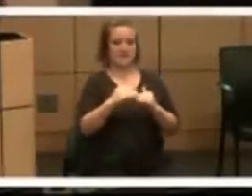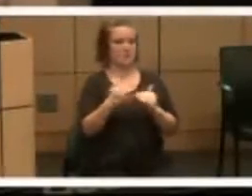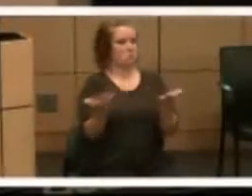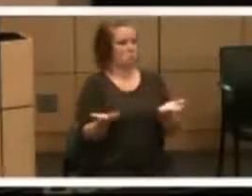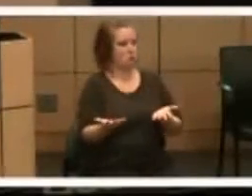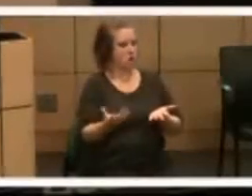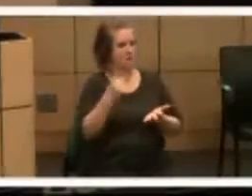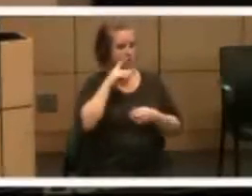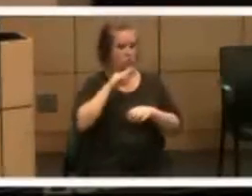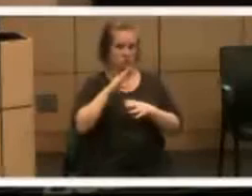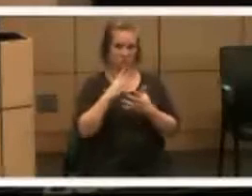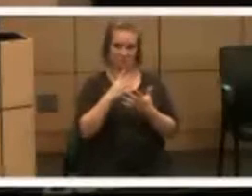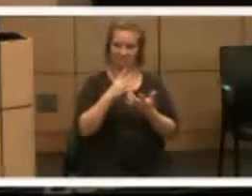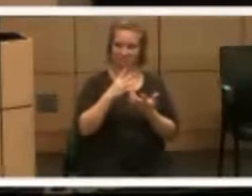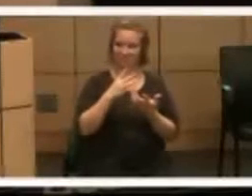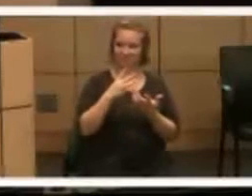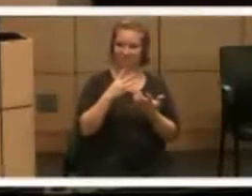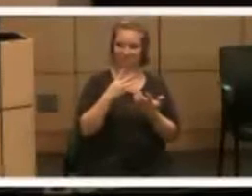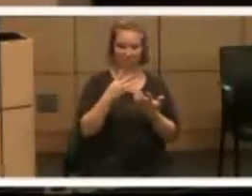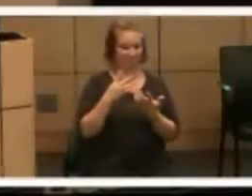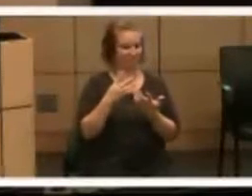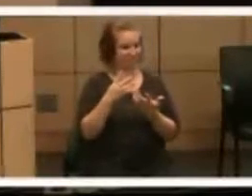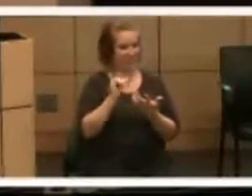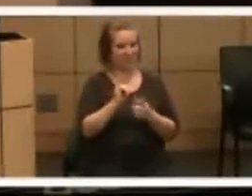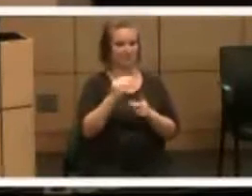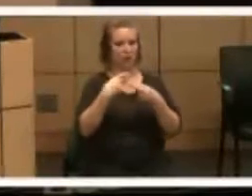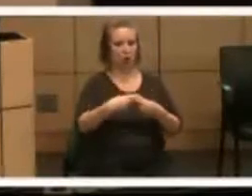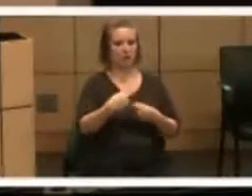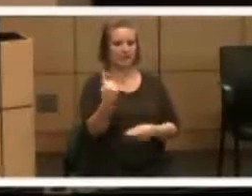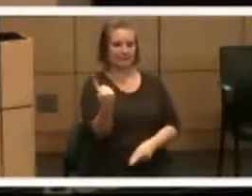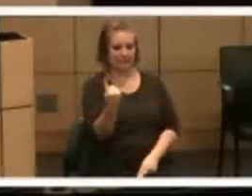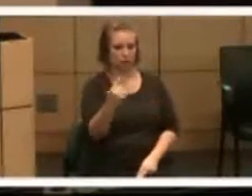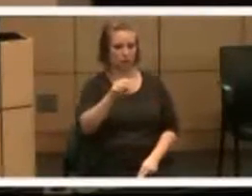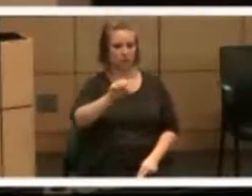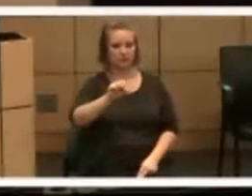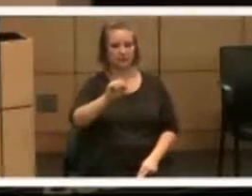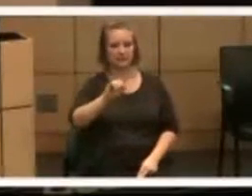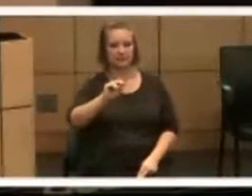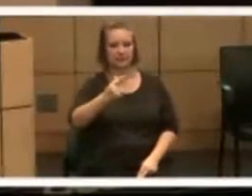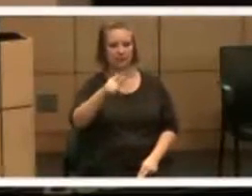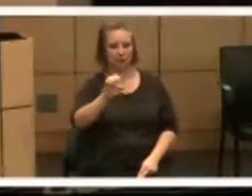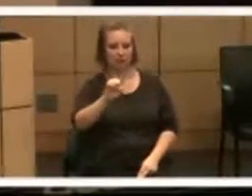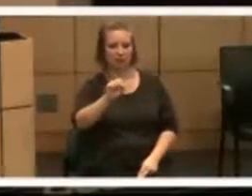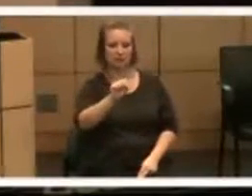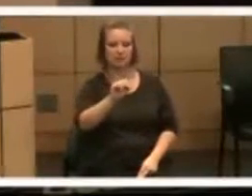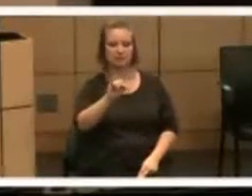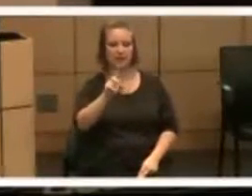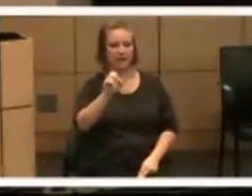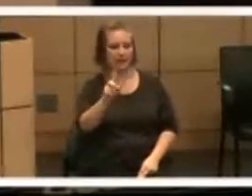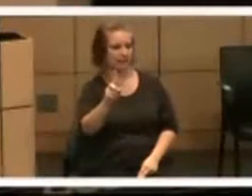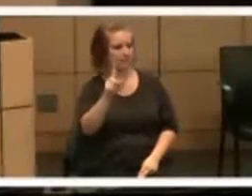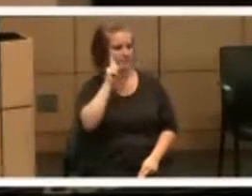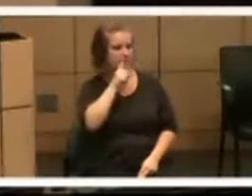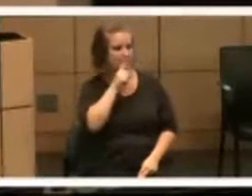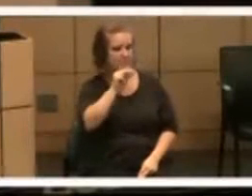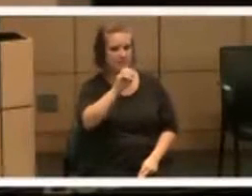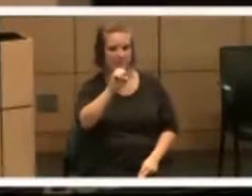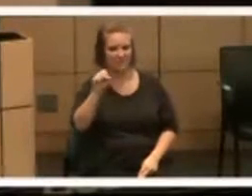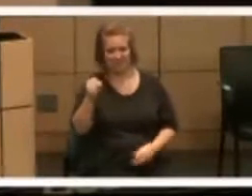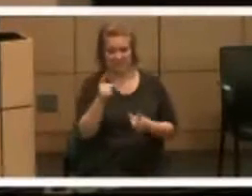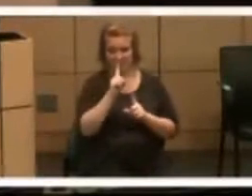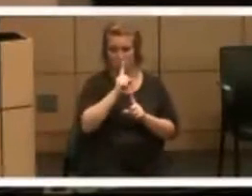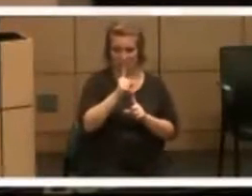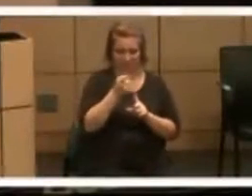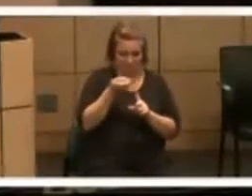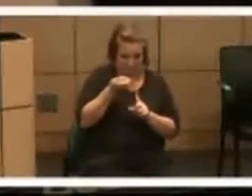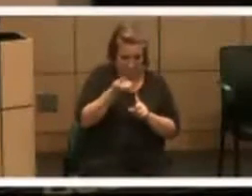be effectively single-sided deafness? And all questions that haven't, there's really so few people who